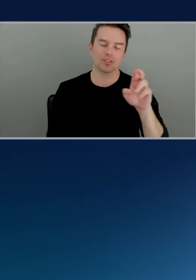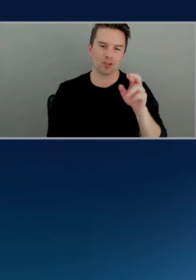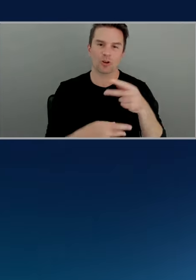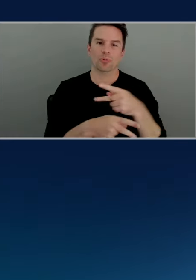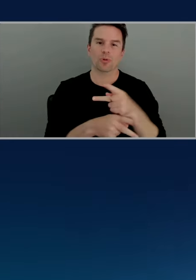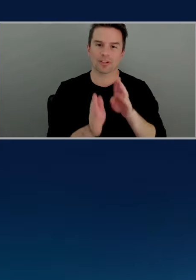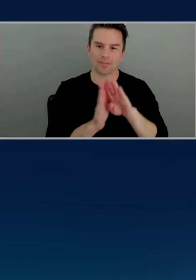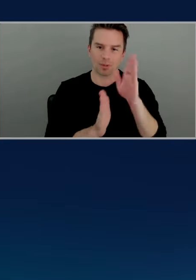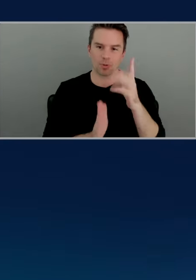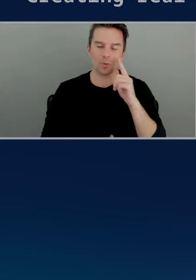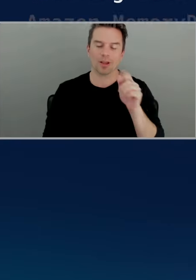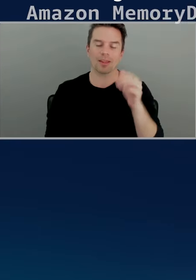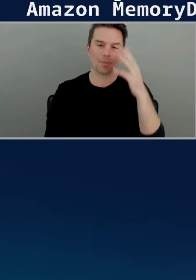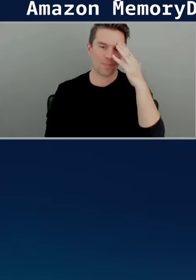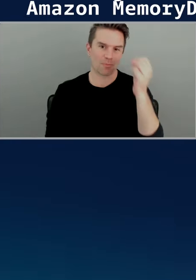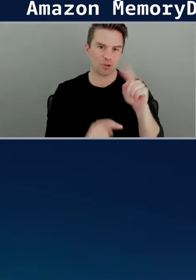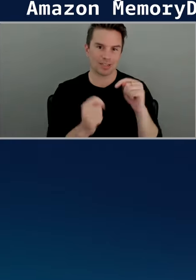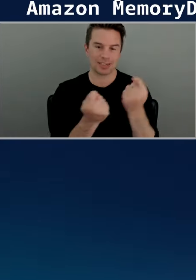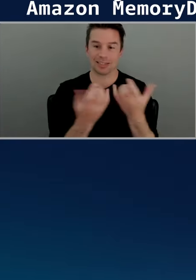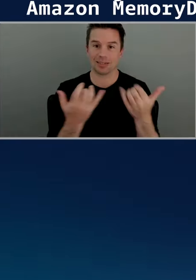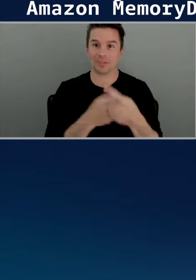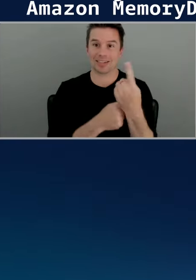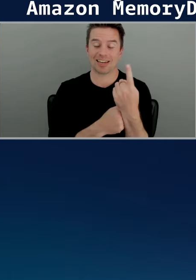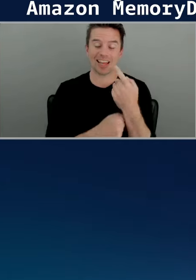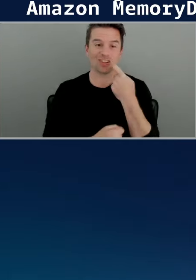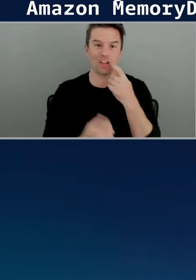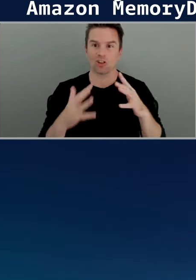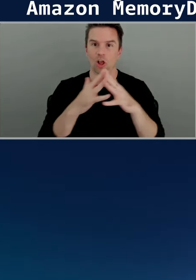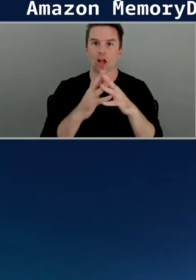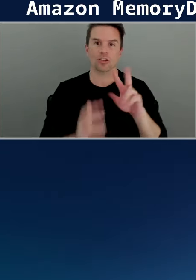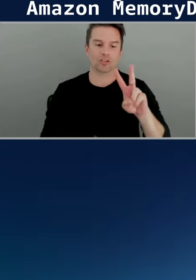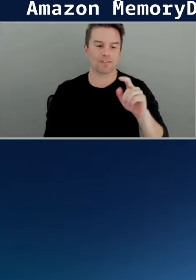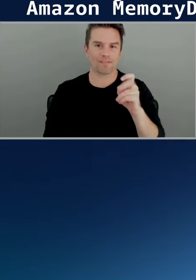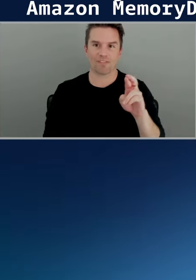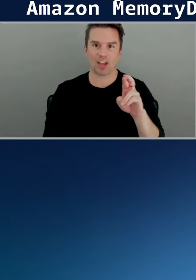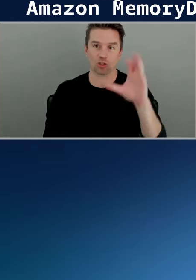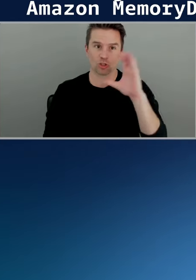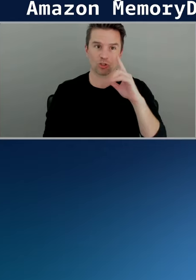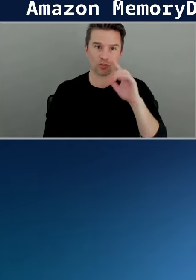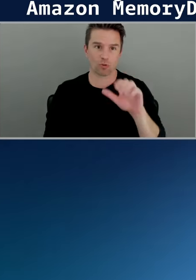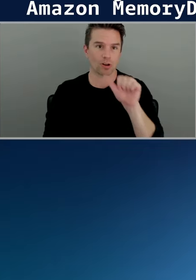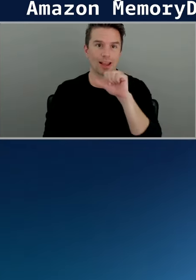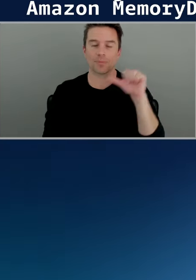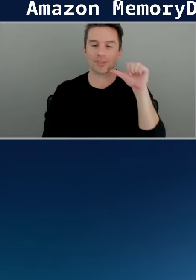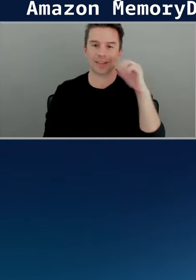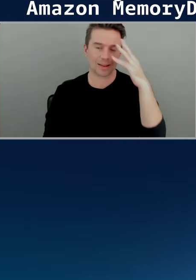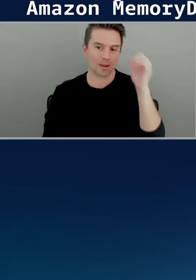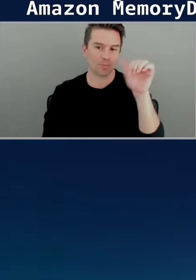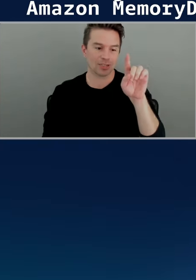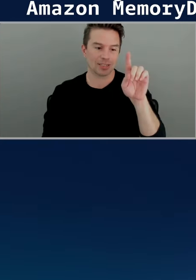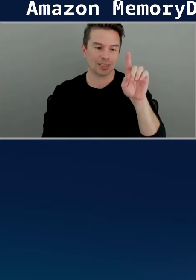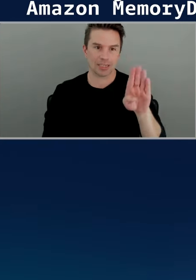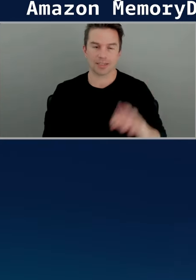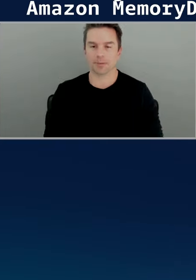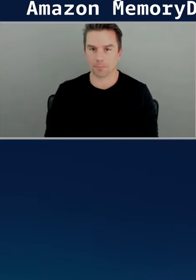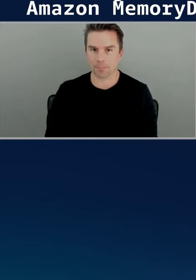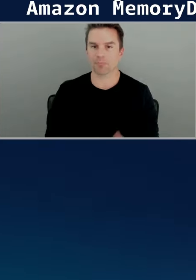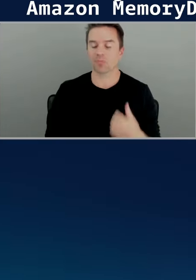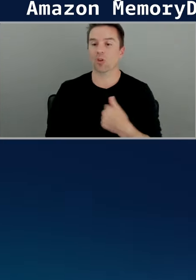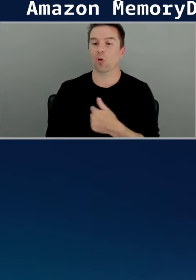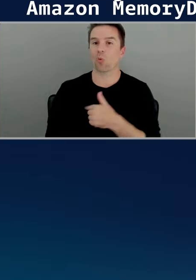we actually launched vector search for Amazon MemoryDB. So huge launch. We launched it in preview at reInvent